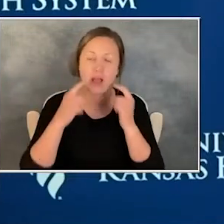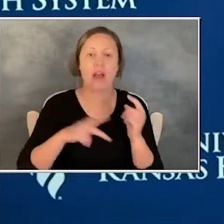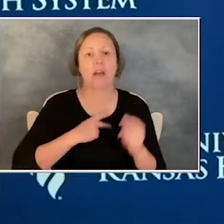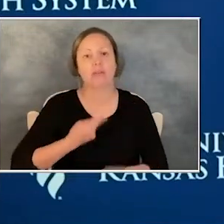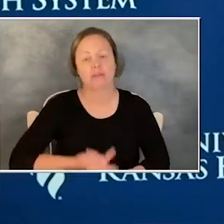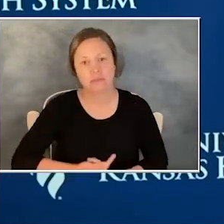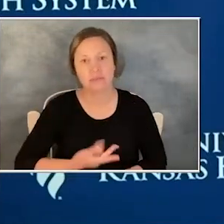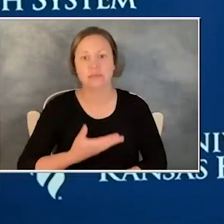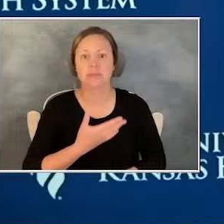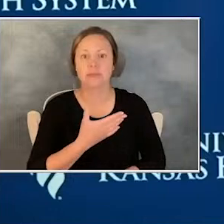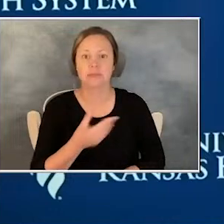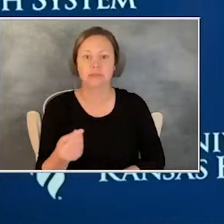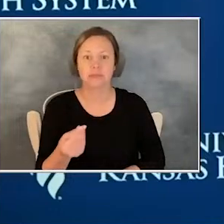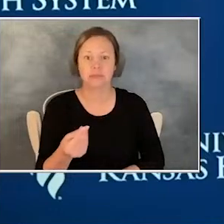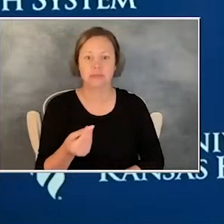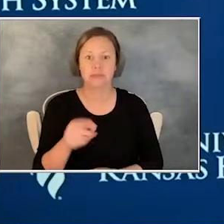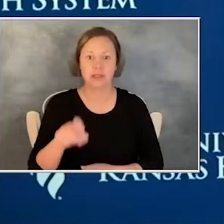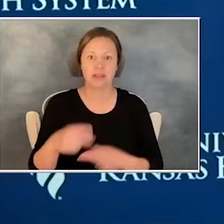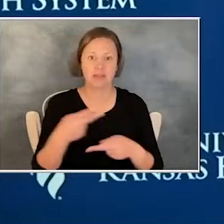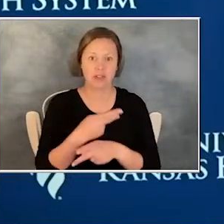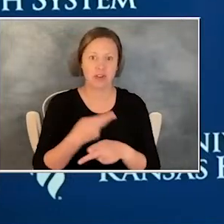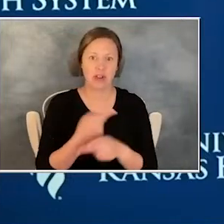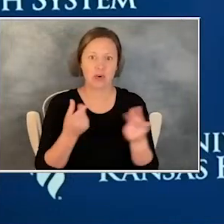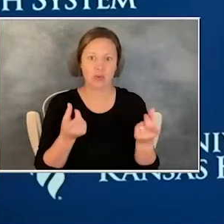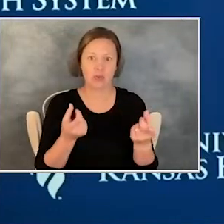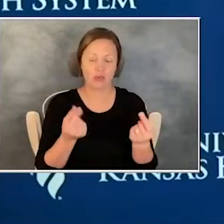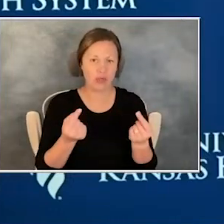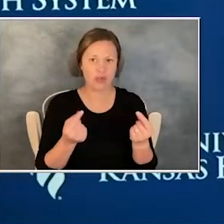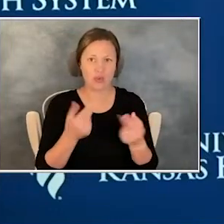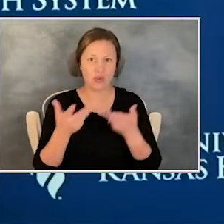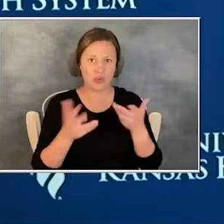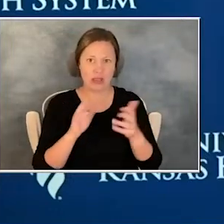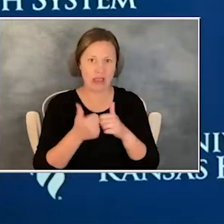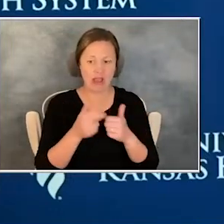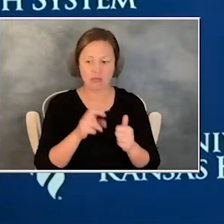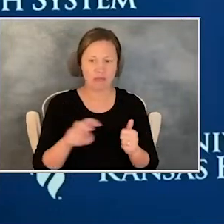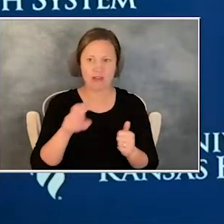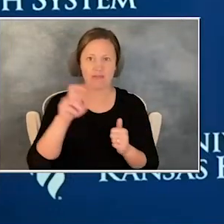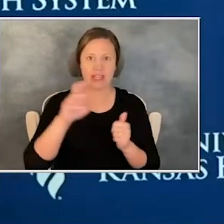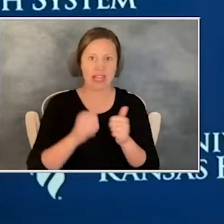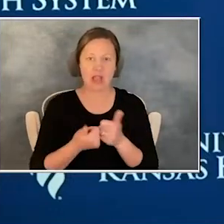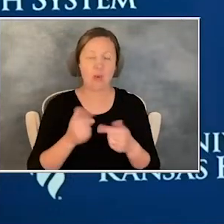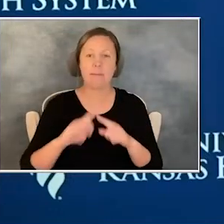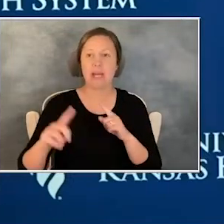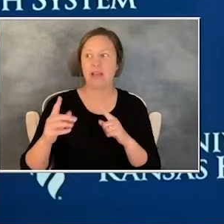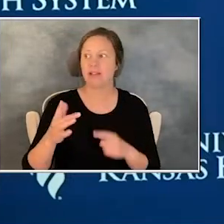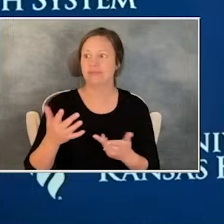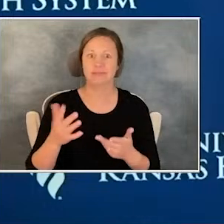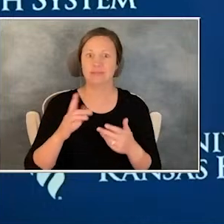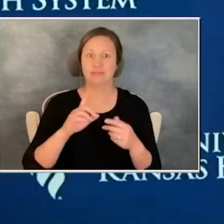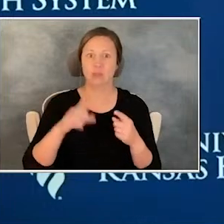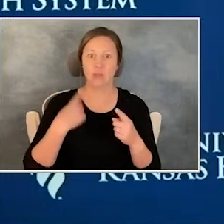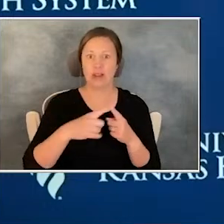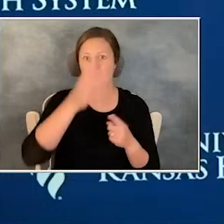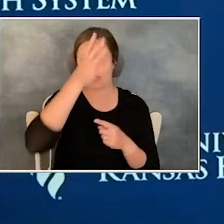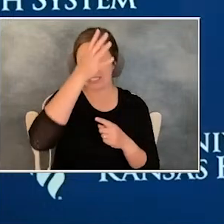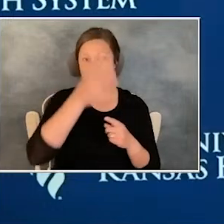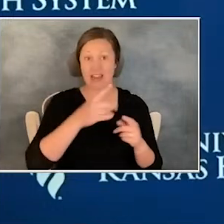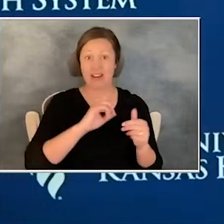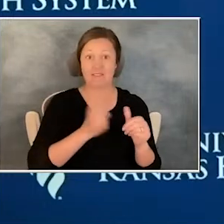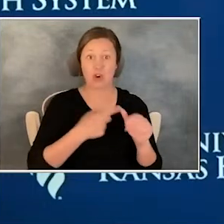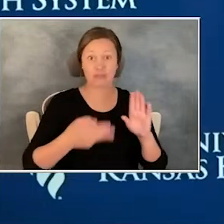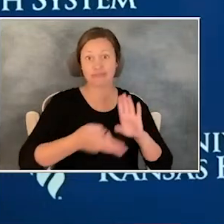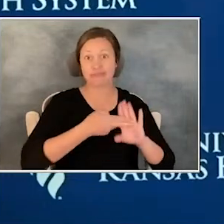then you have to figure out how to navigate that. But it's like something that you never think you're going to do. When he was first diagnosed 4 years ago, we thought, we're never going to do